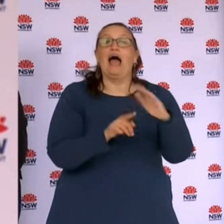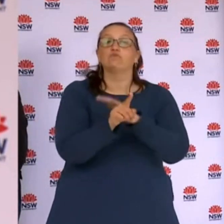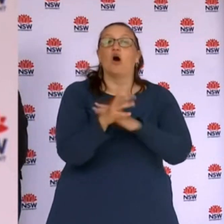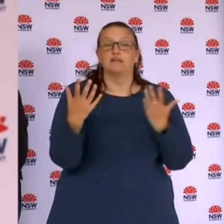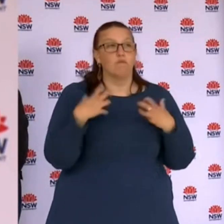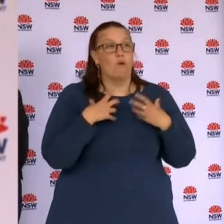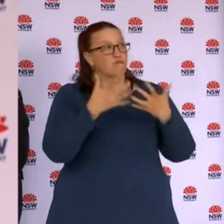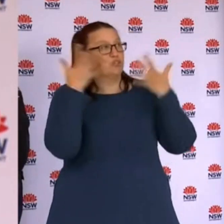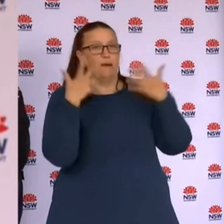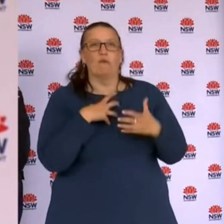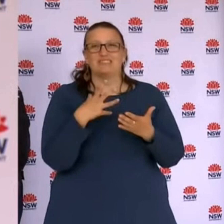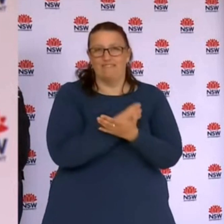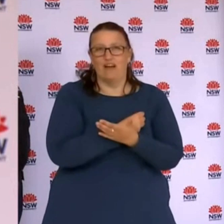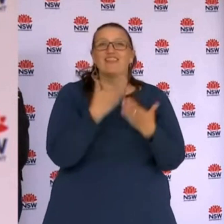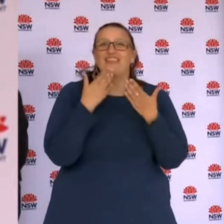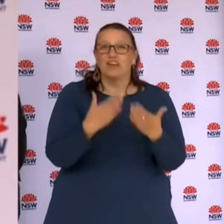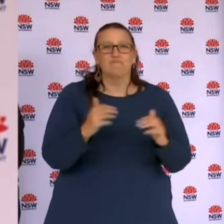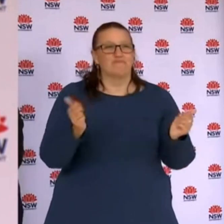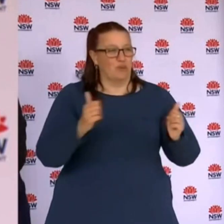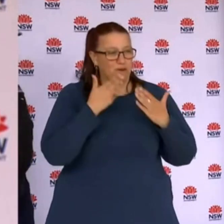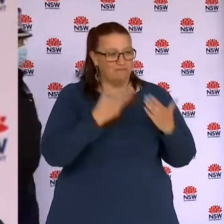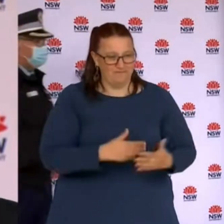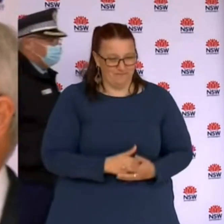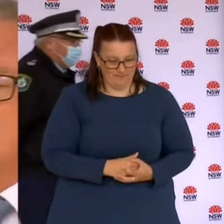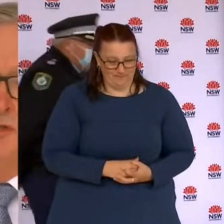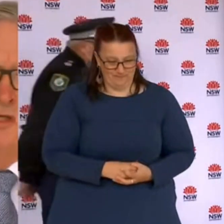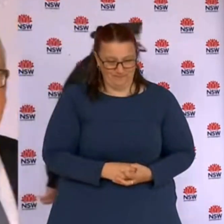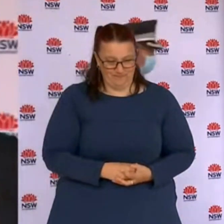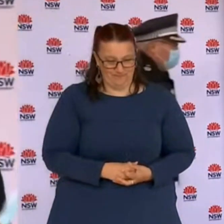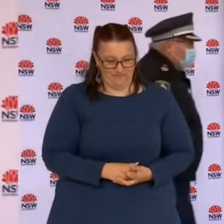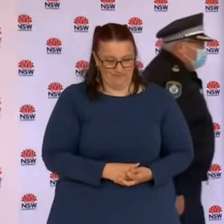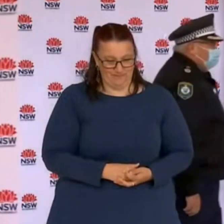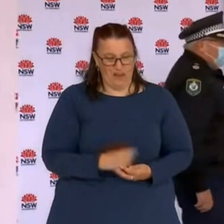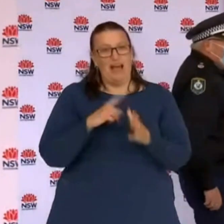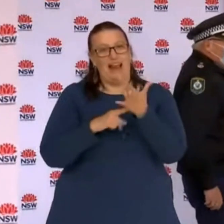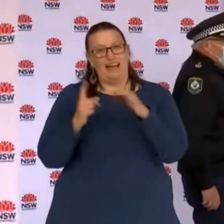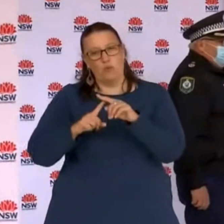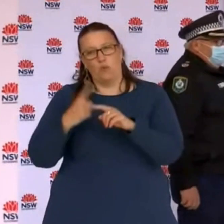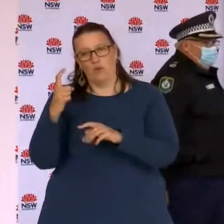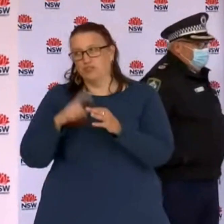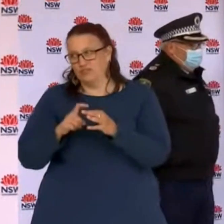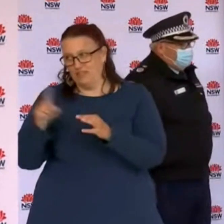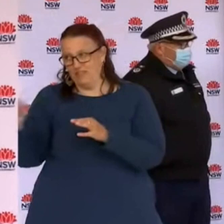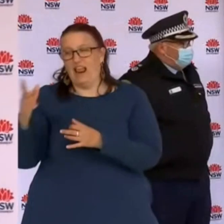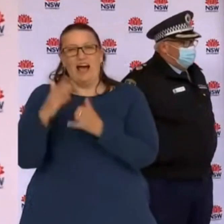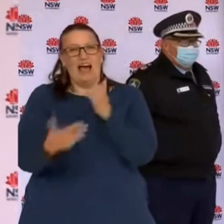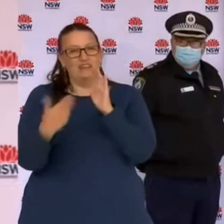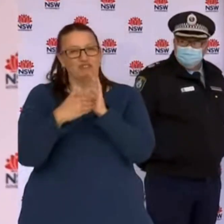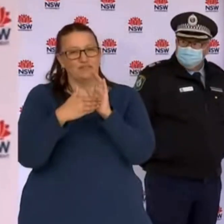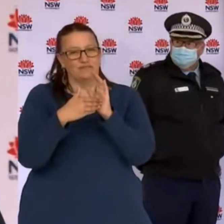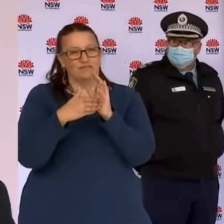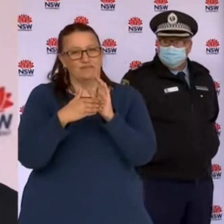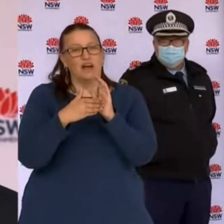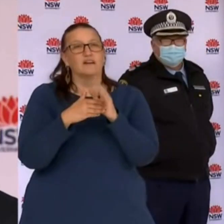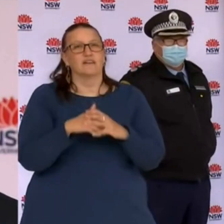safer. On that note, I thank you, but we're off. Thank you very much. Sorry, Alex, sorry. It is further on what James has said. Surely the